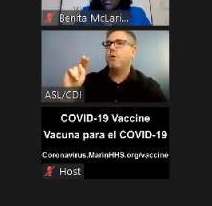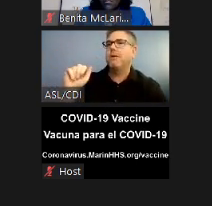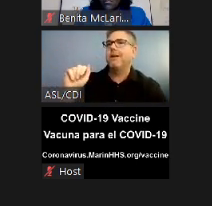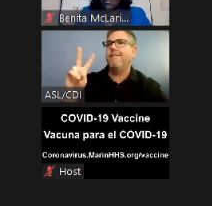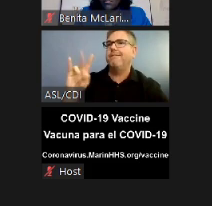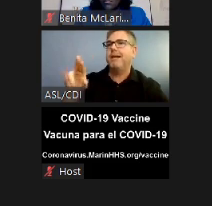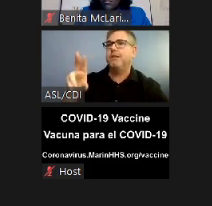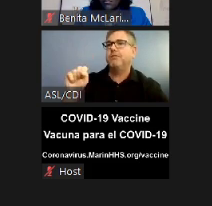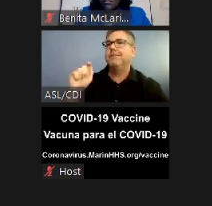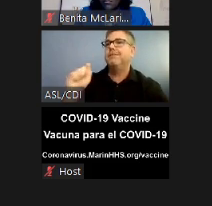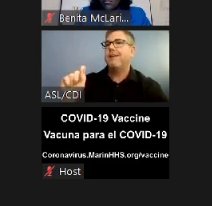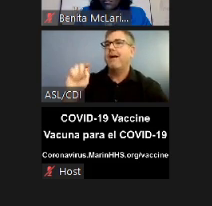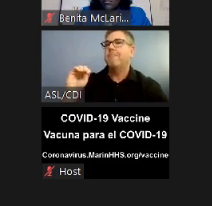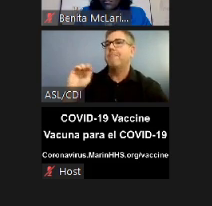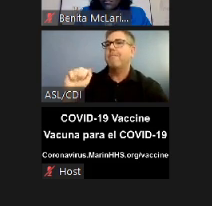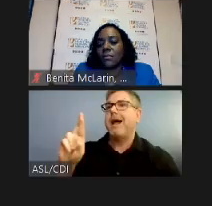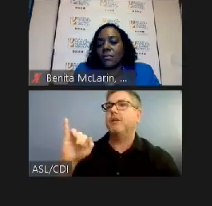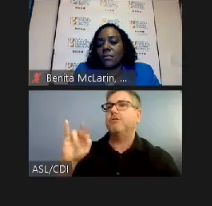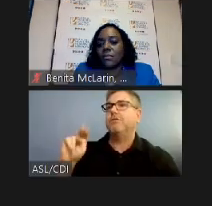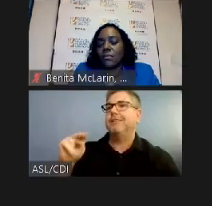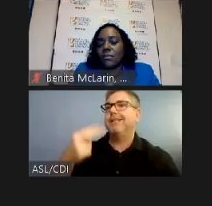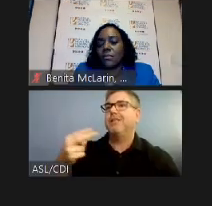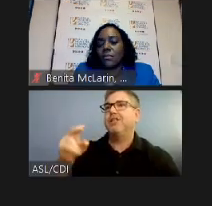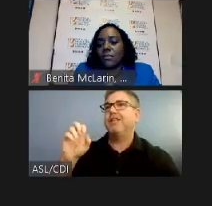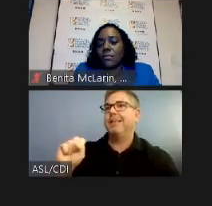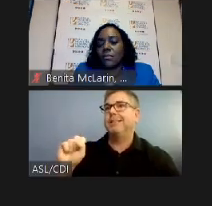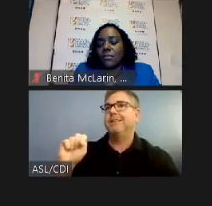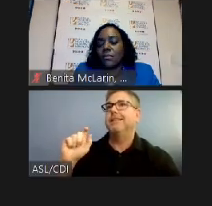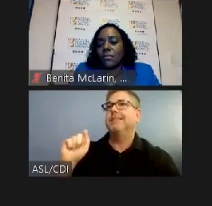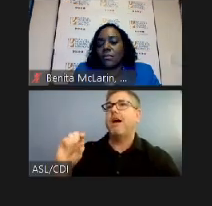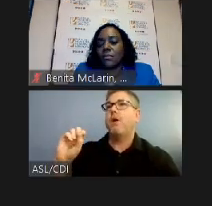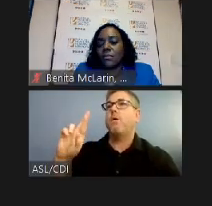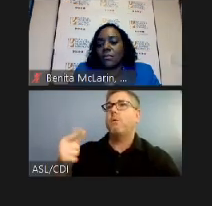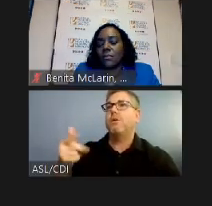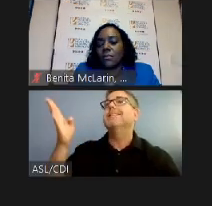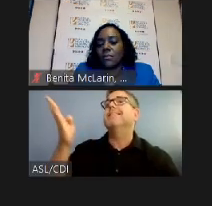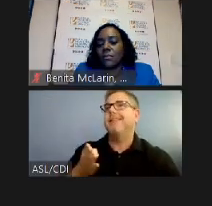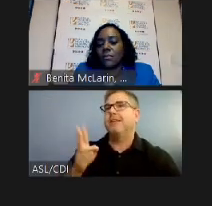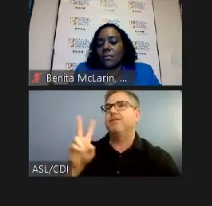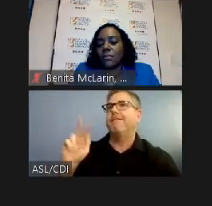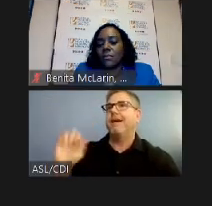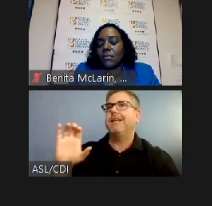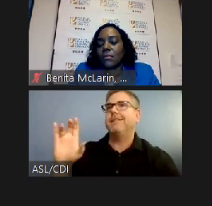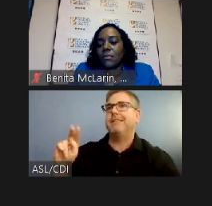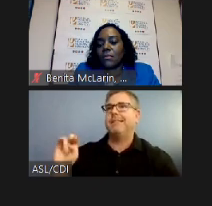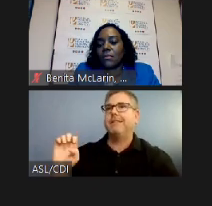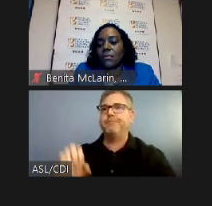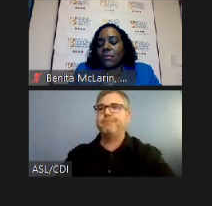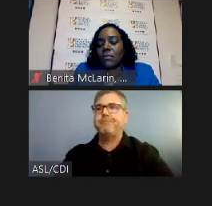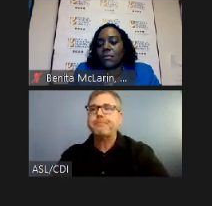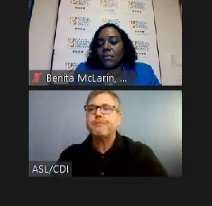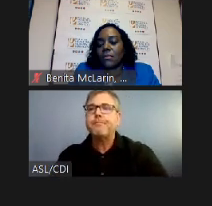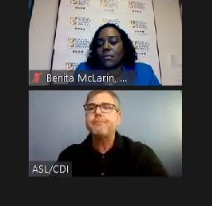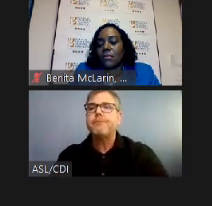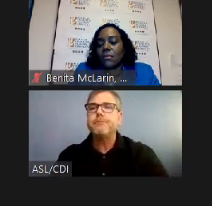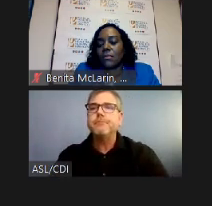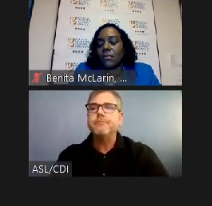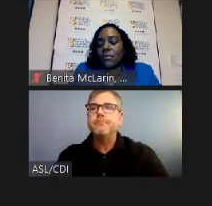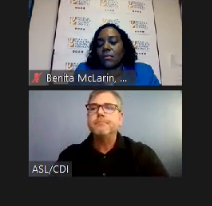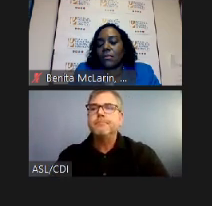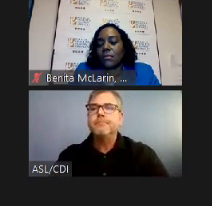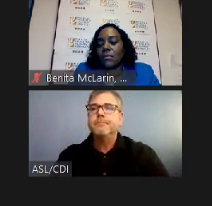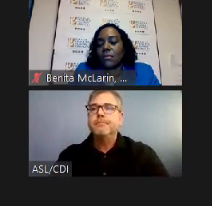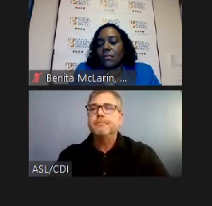for clarification. I will ask, based on the model you provided, should I assume that people who are working